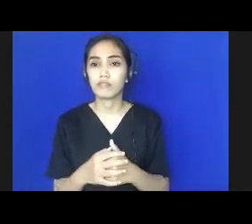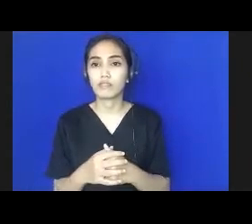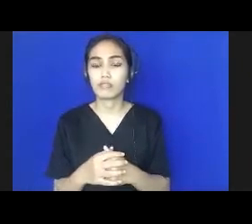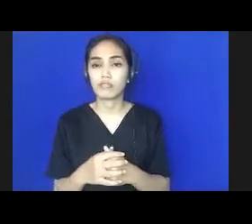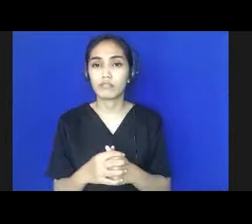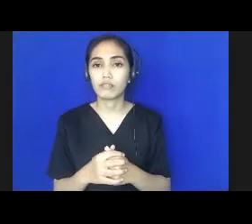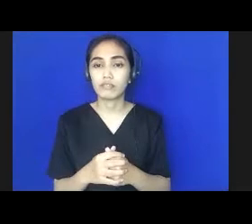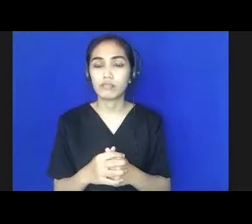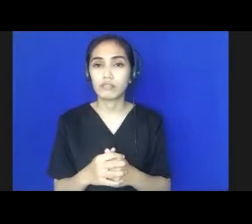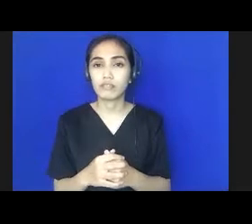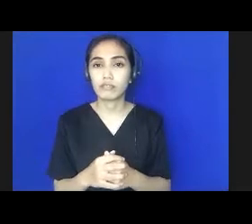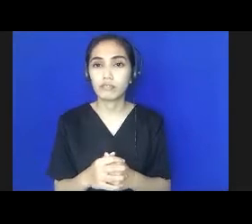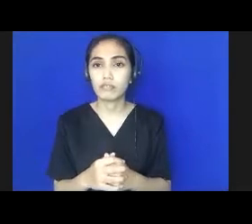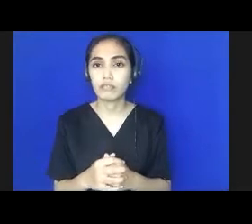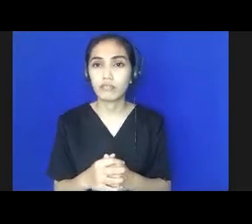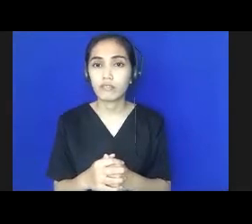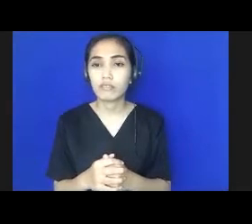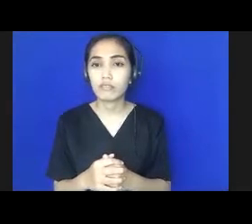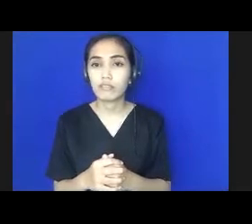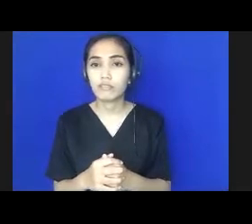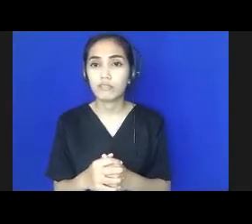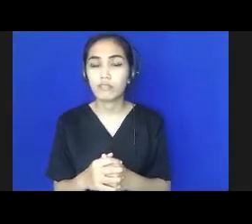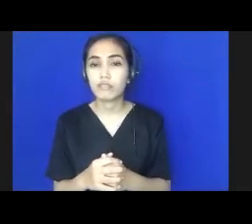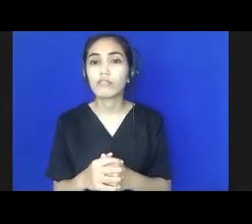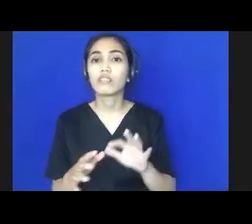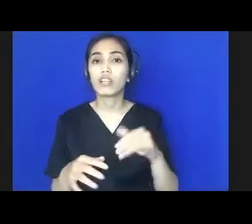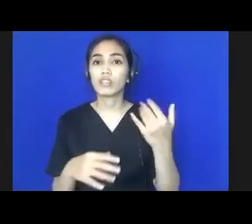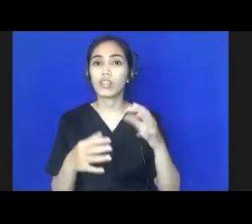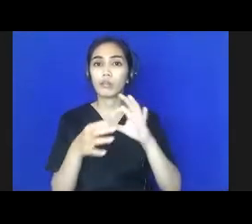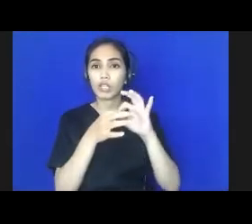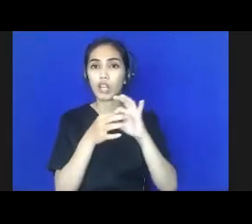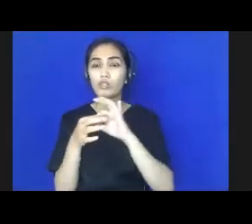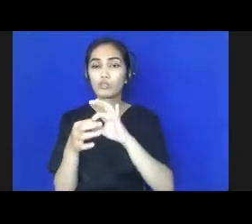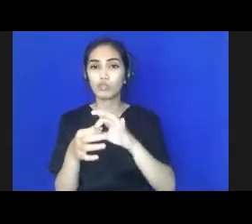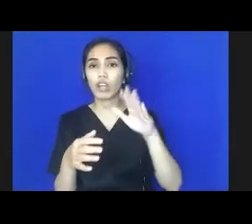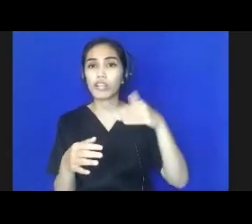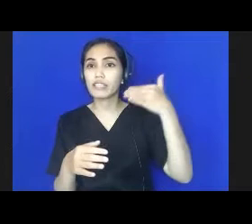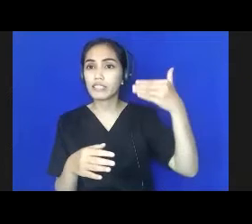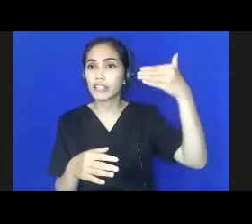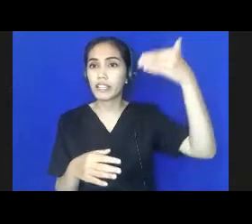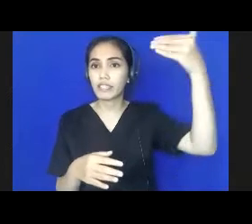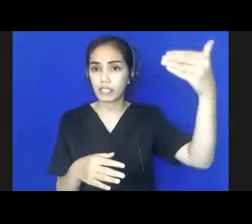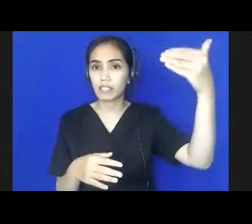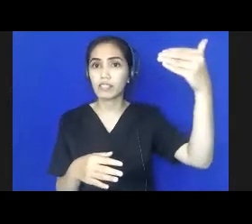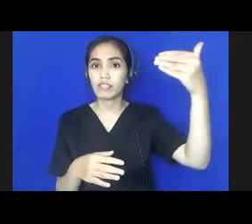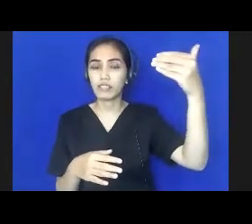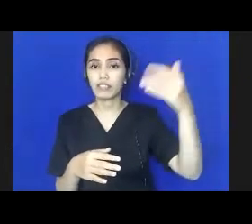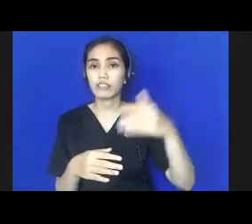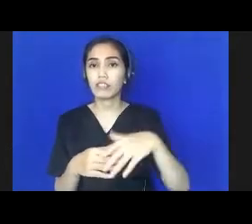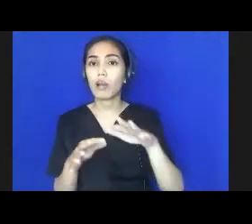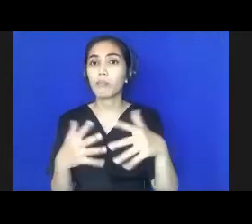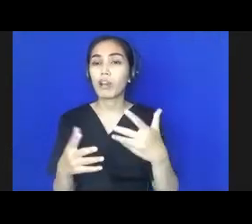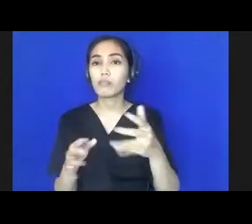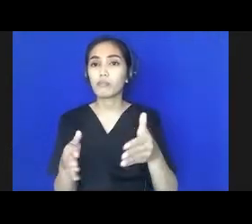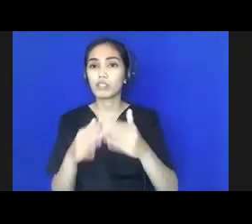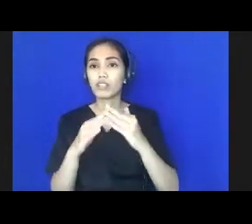So Mitra Youth had a strategy around this, and they focused on creating an enabling environment, improving